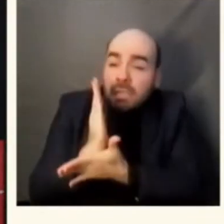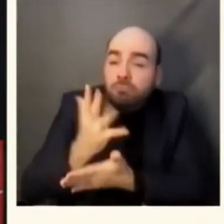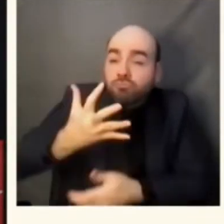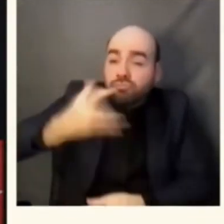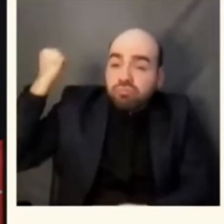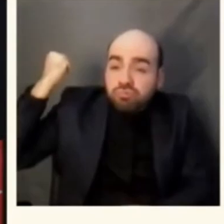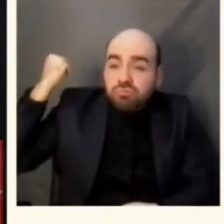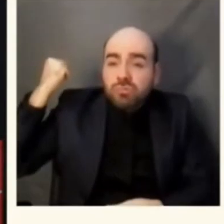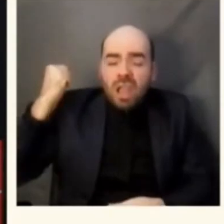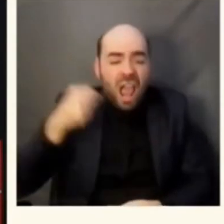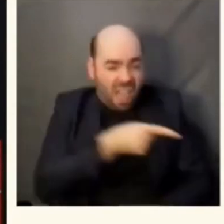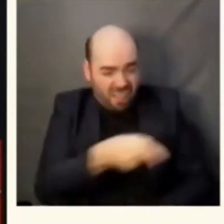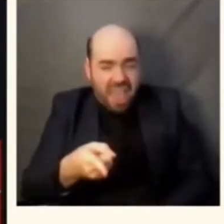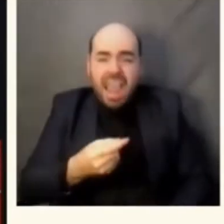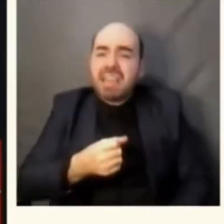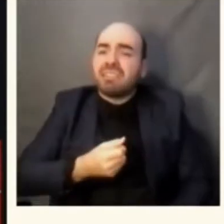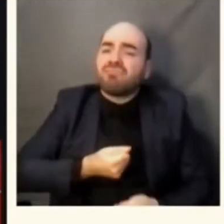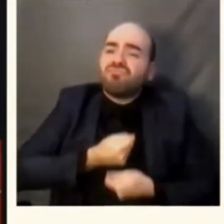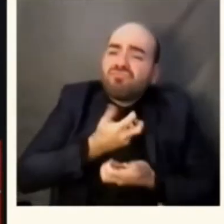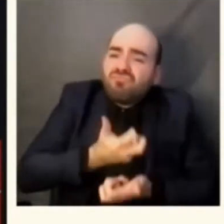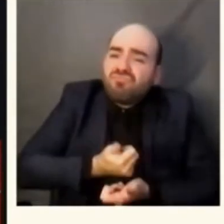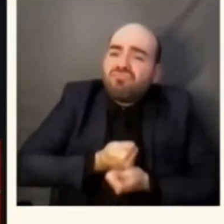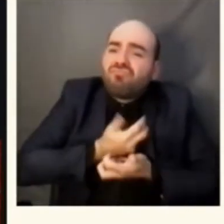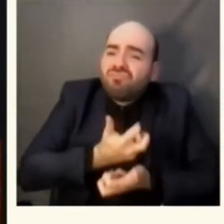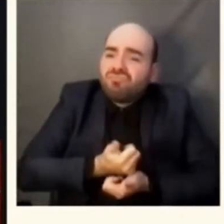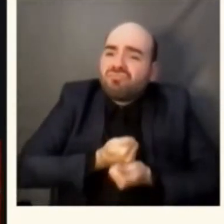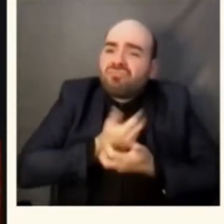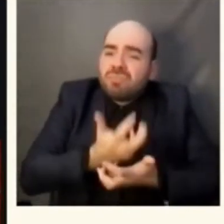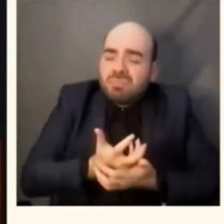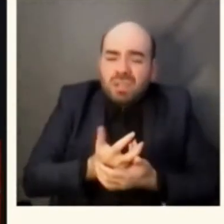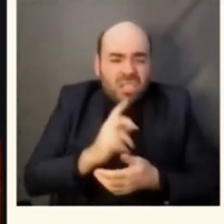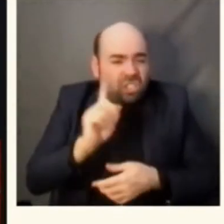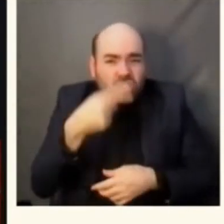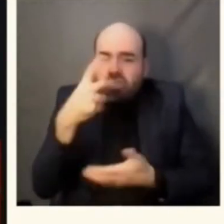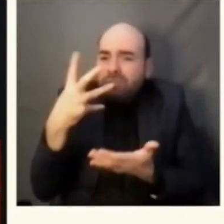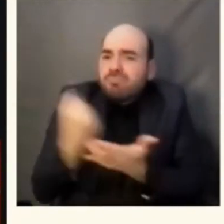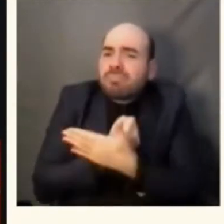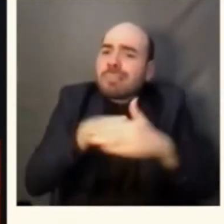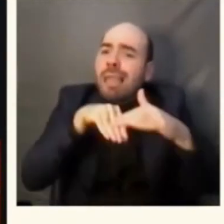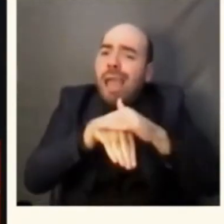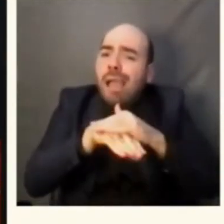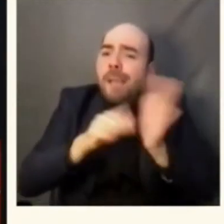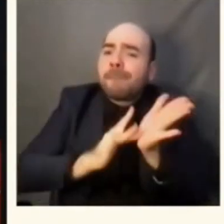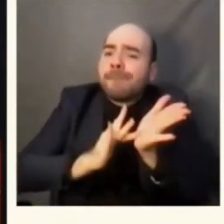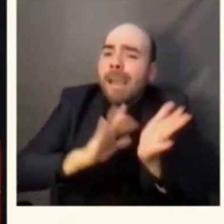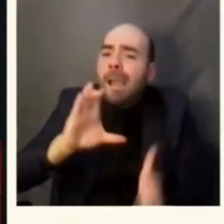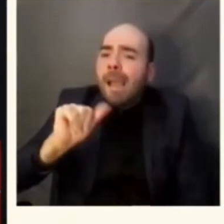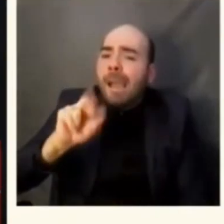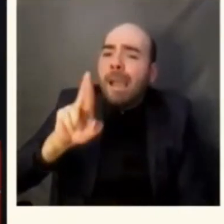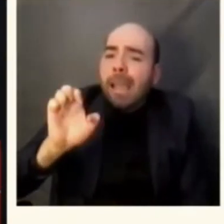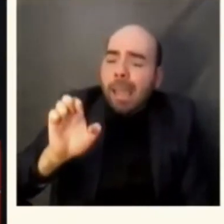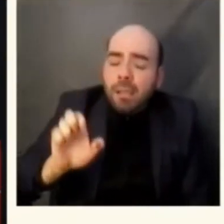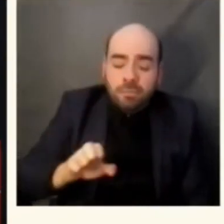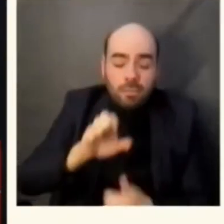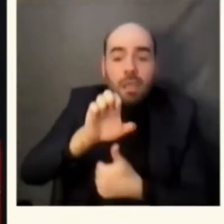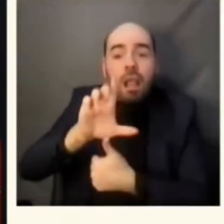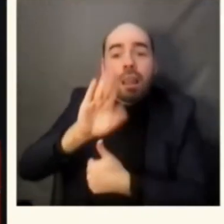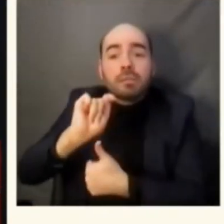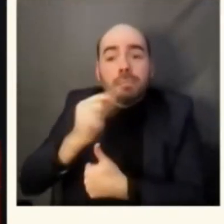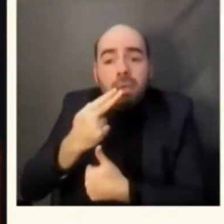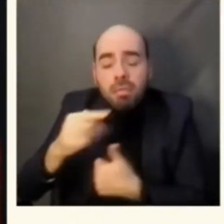to just to get the care that they needed. Elizabeth, Anya,